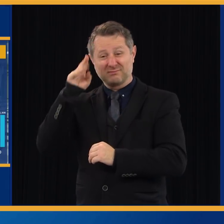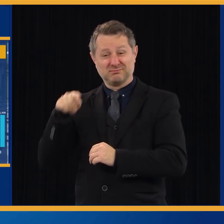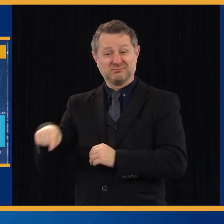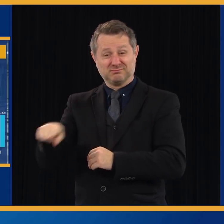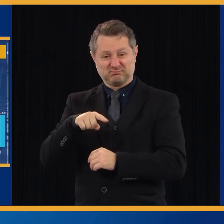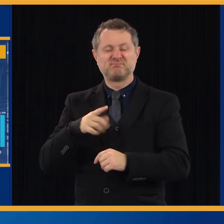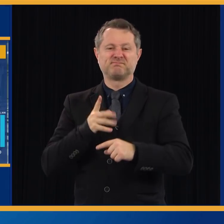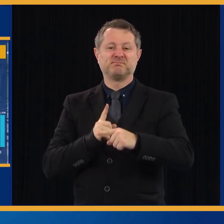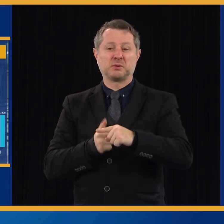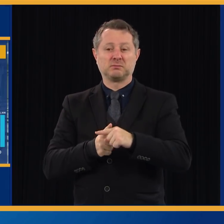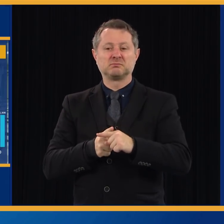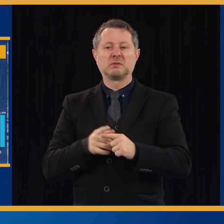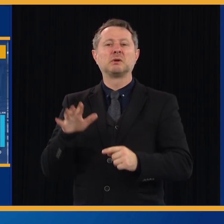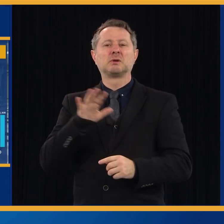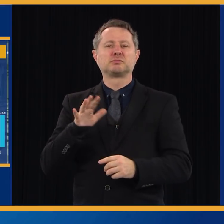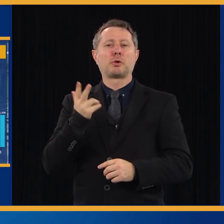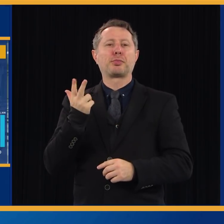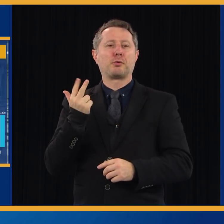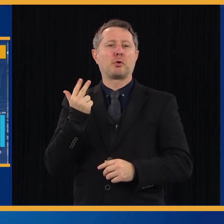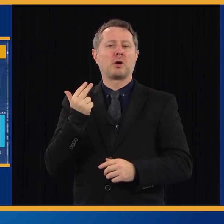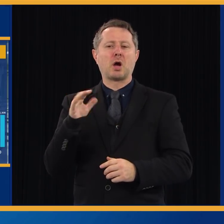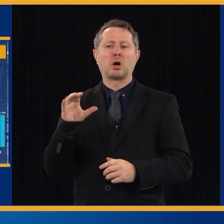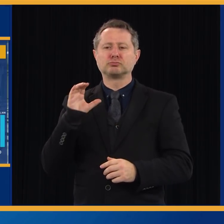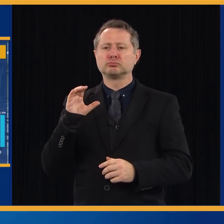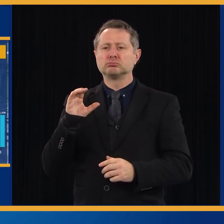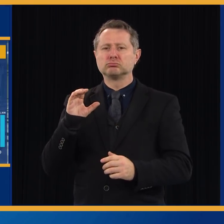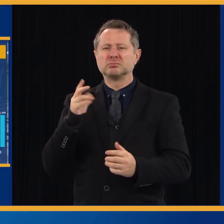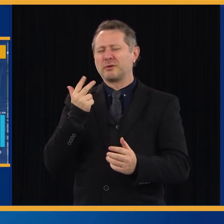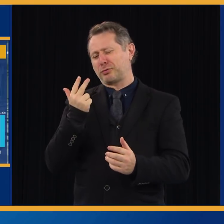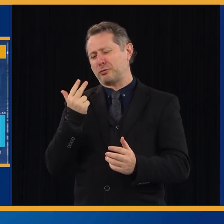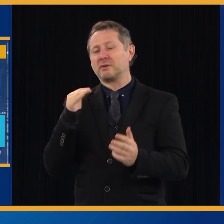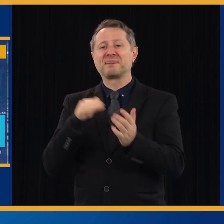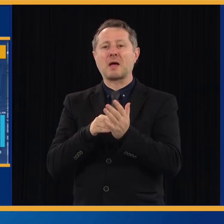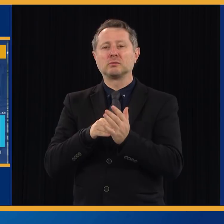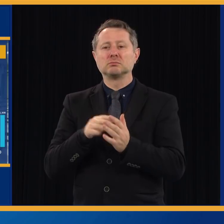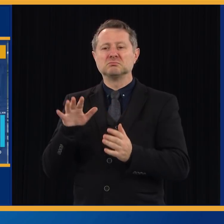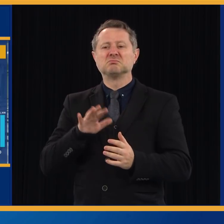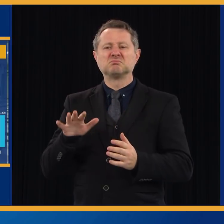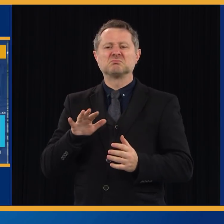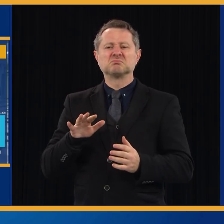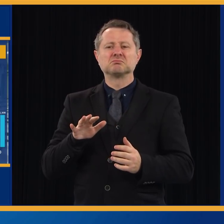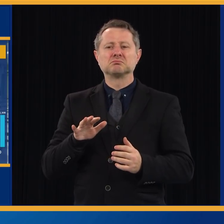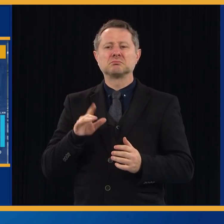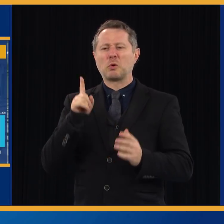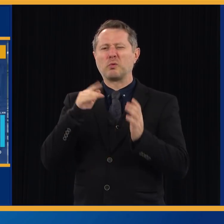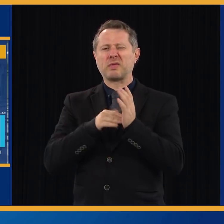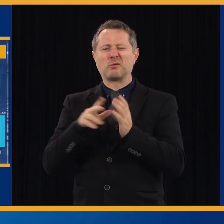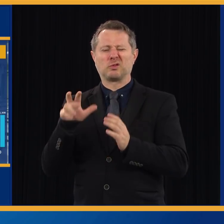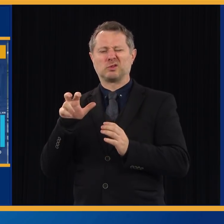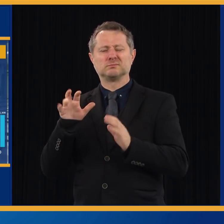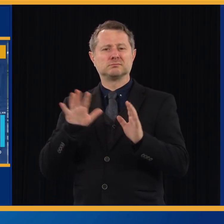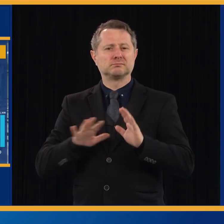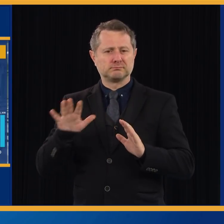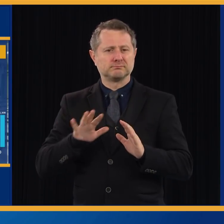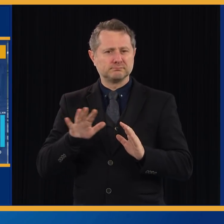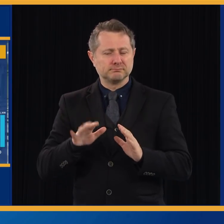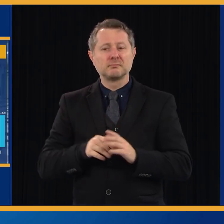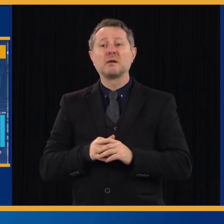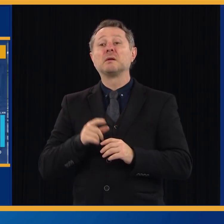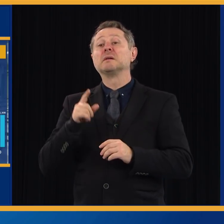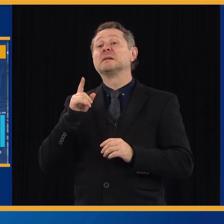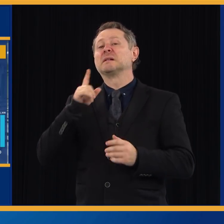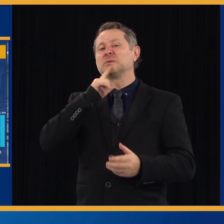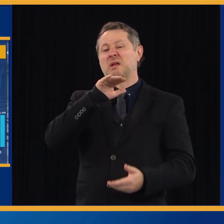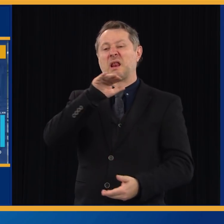is 1,300. That is down, and that's good news, relative to really bad news, which is